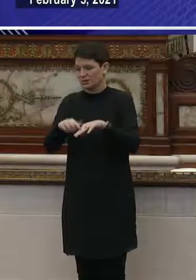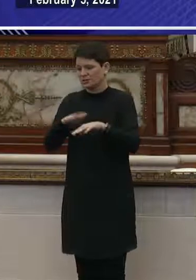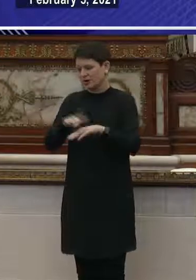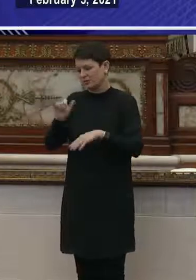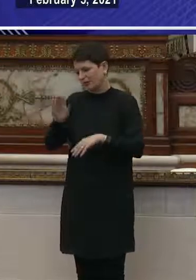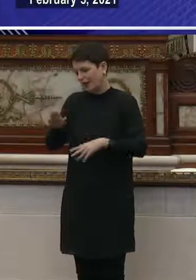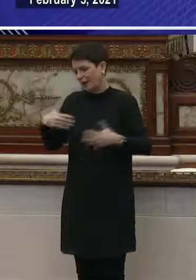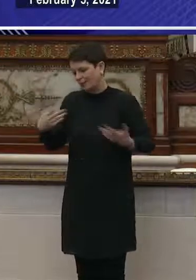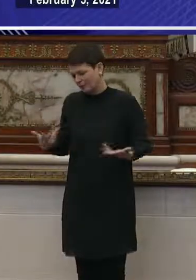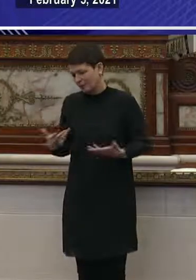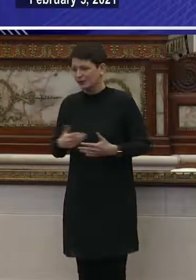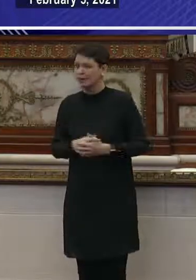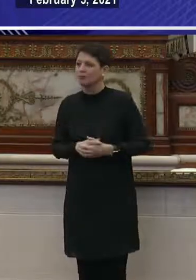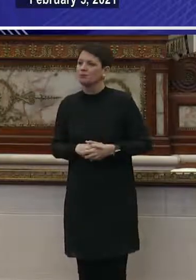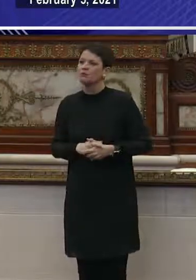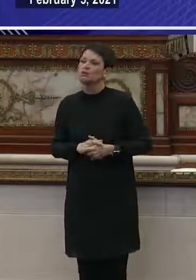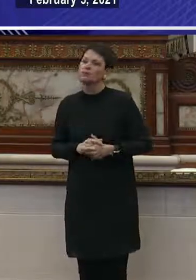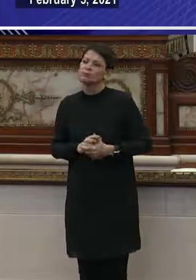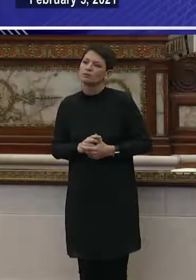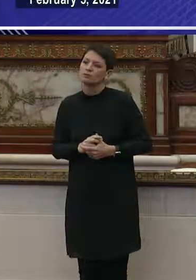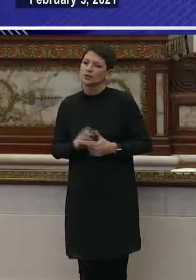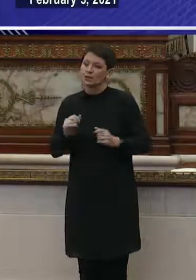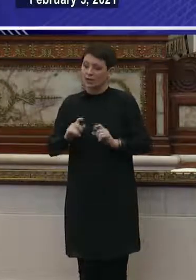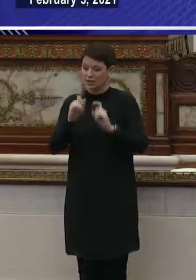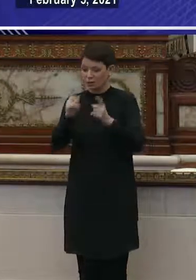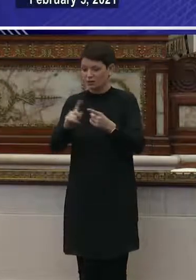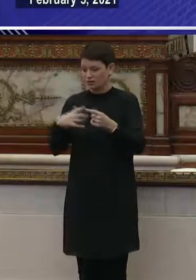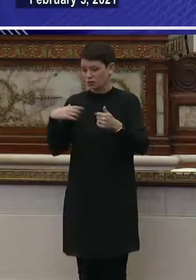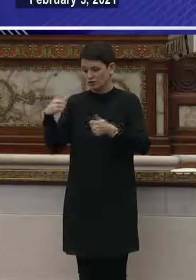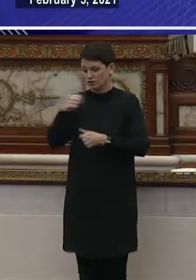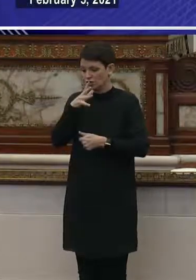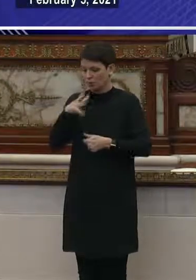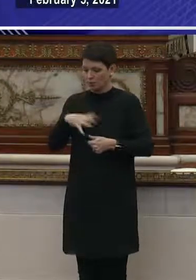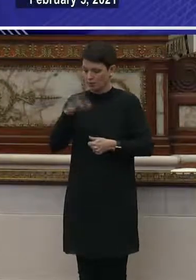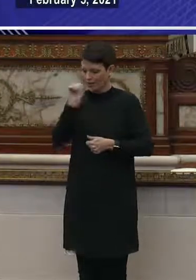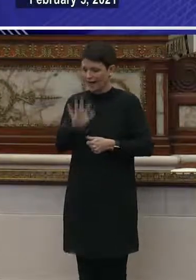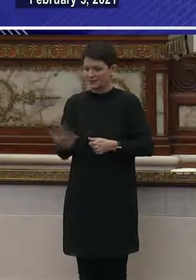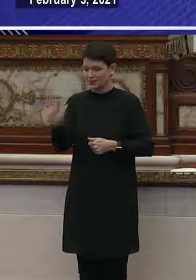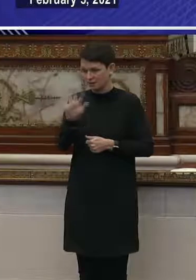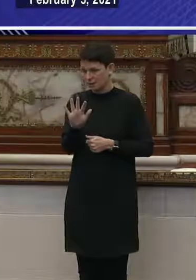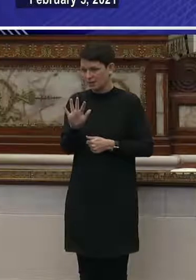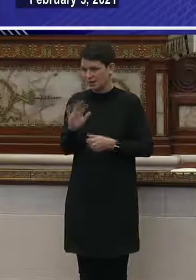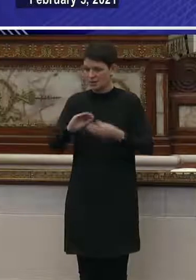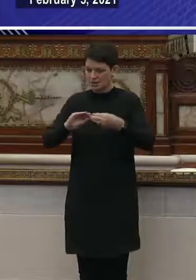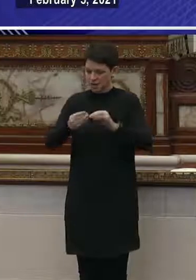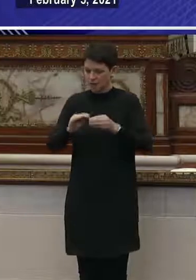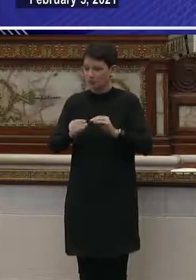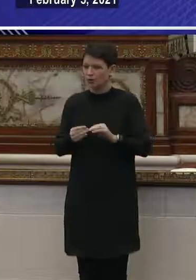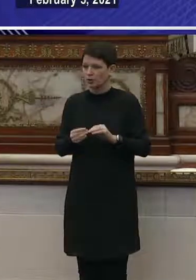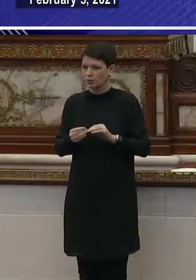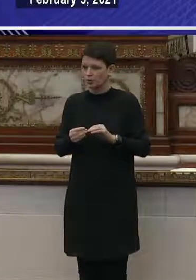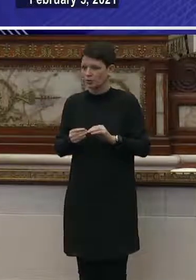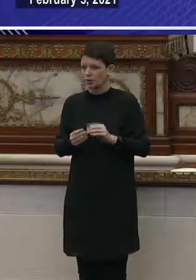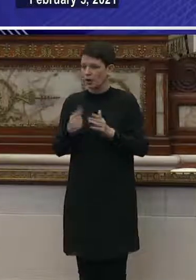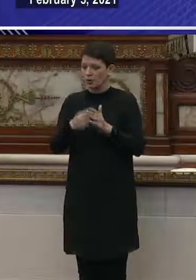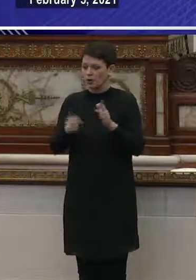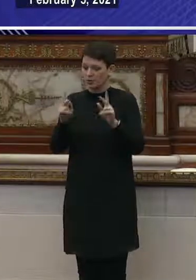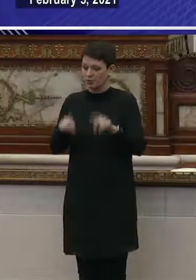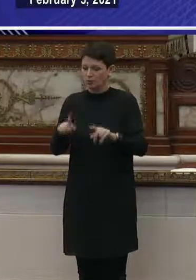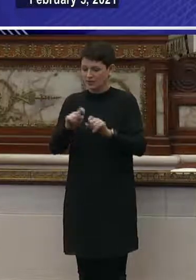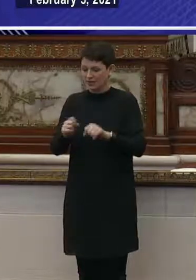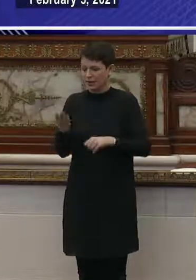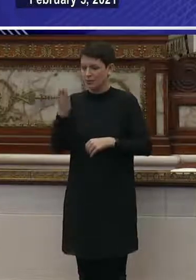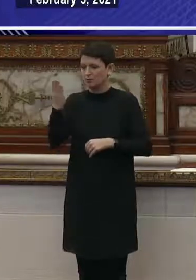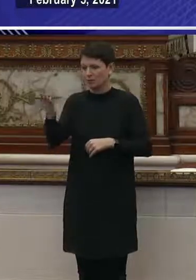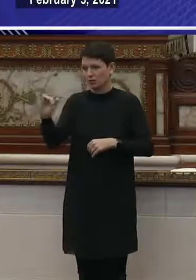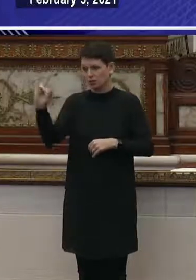Okay, so the question is, if you could provide to the chair some estimate numbers of what somebody could bill an